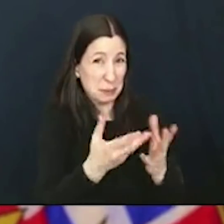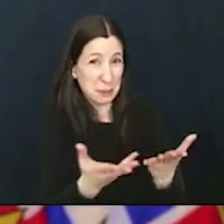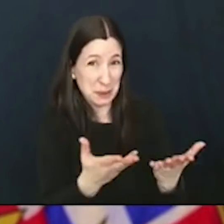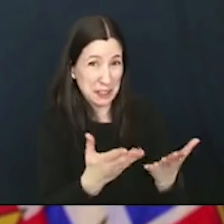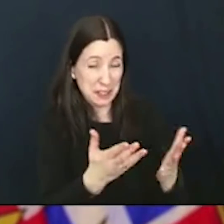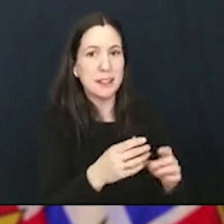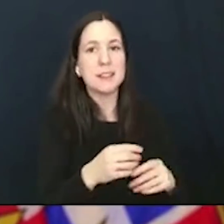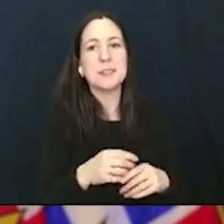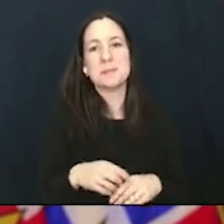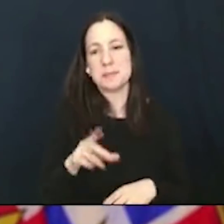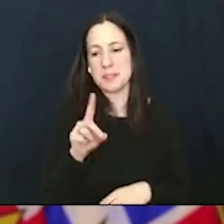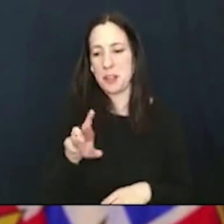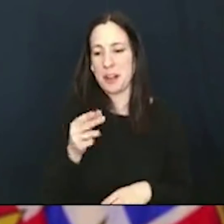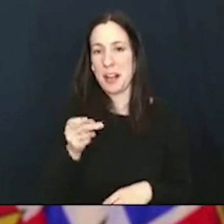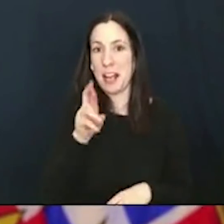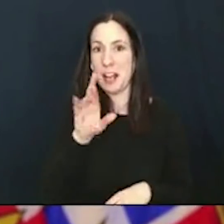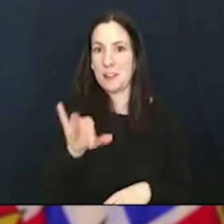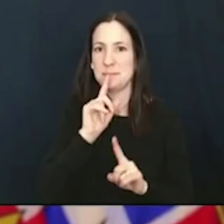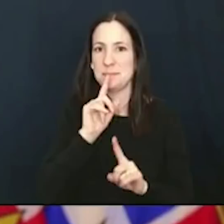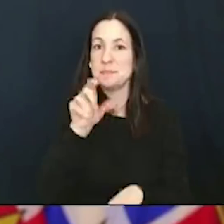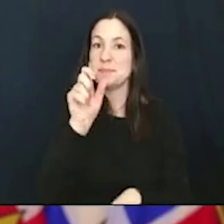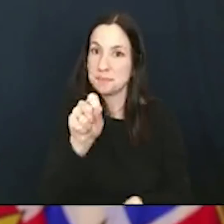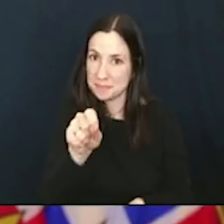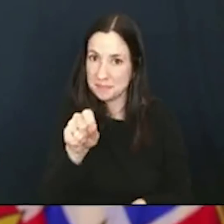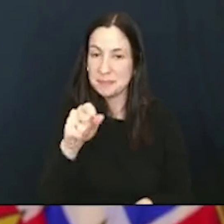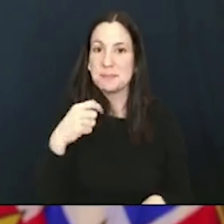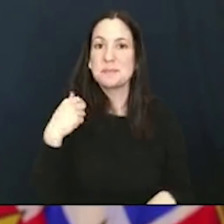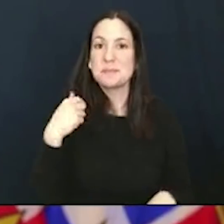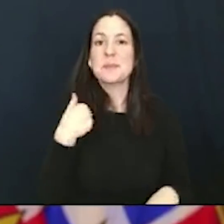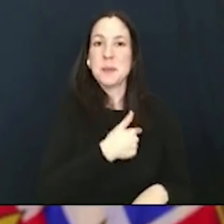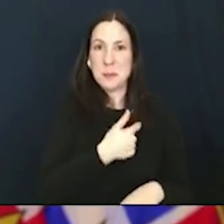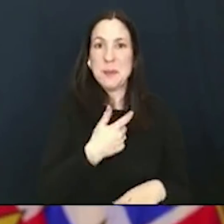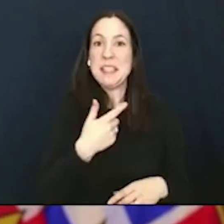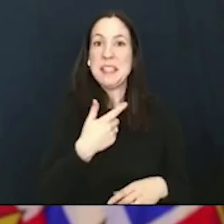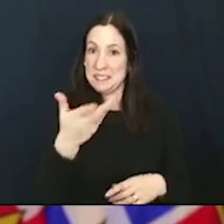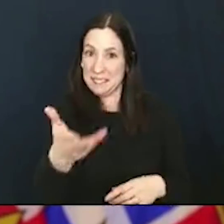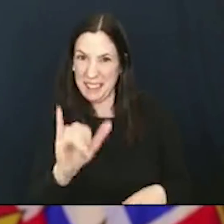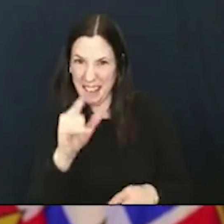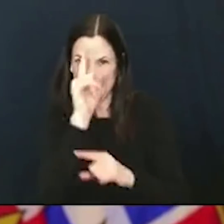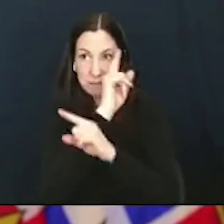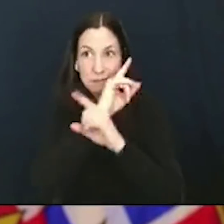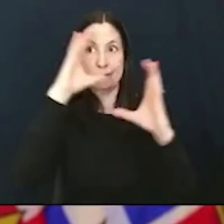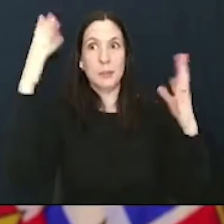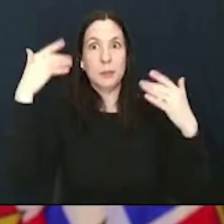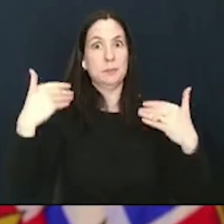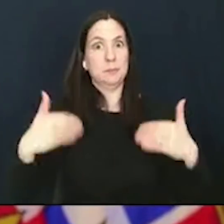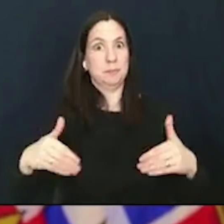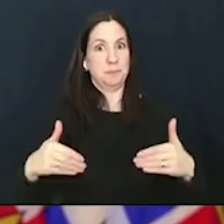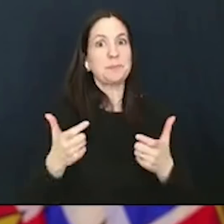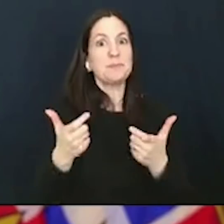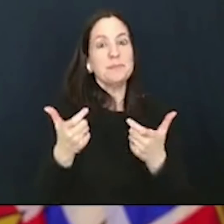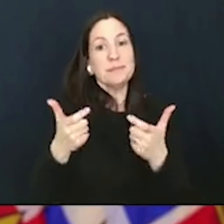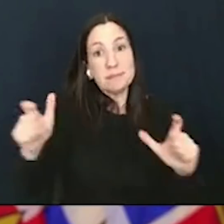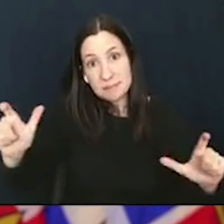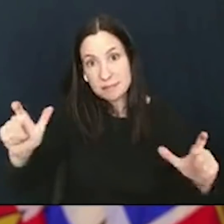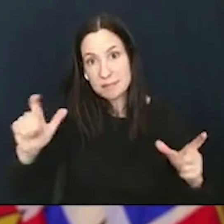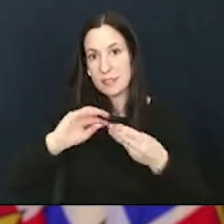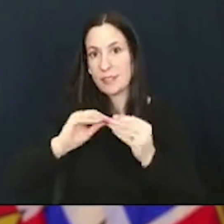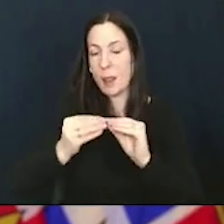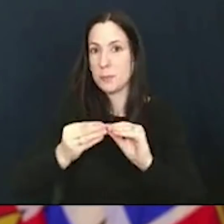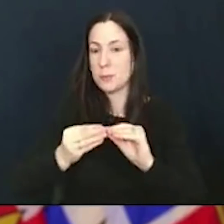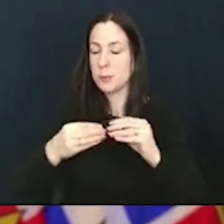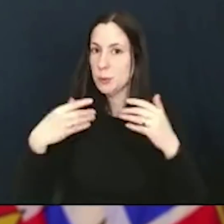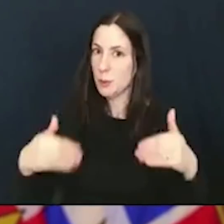you some indication of the scale. And yes, we are looking at, we have run mass clinics before,